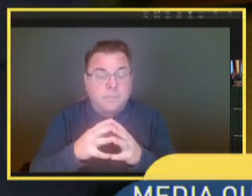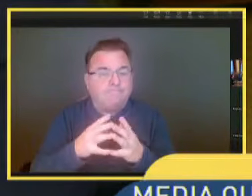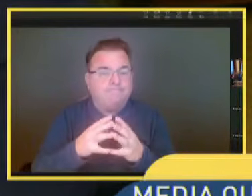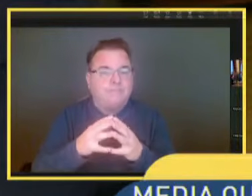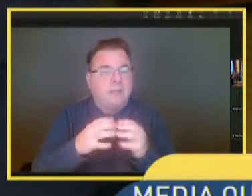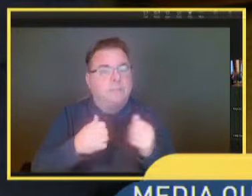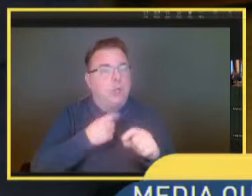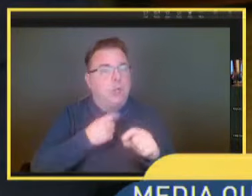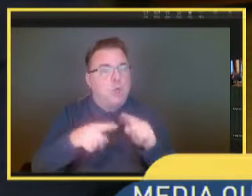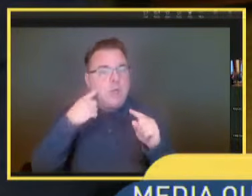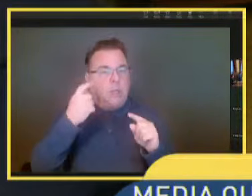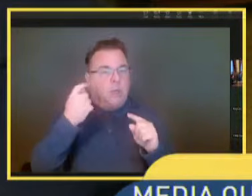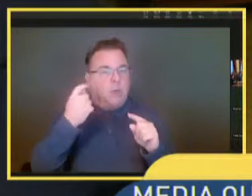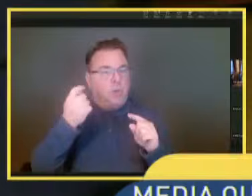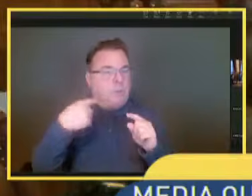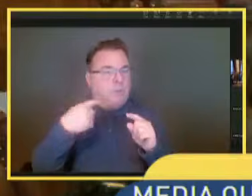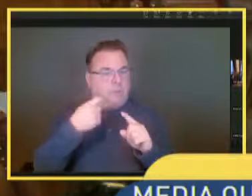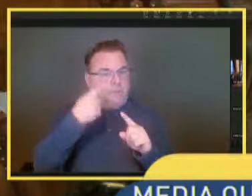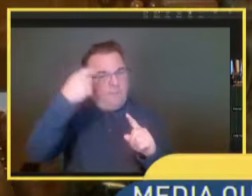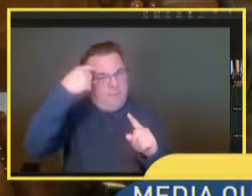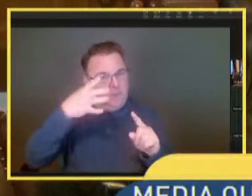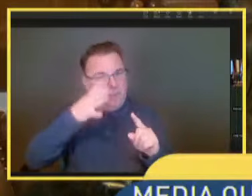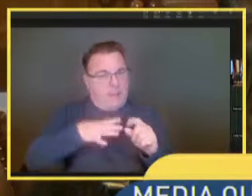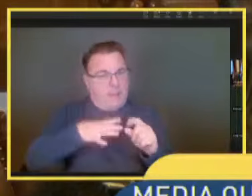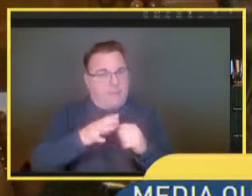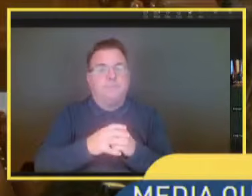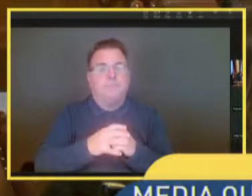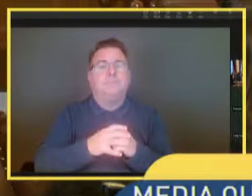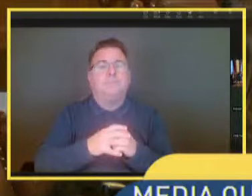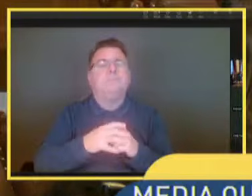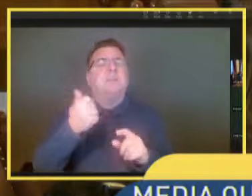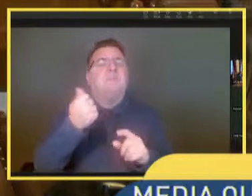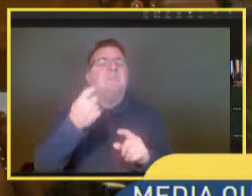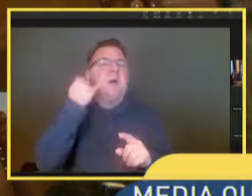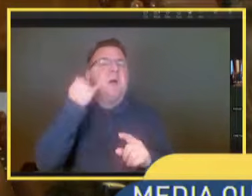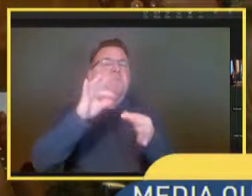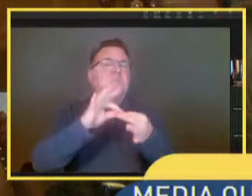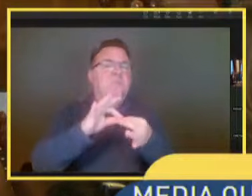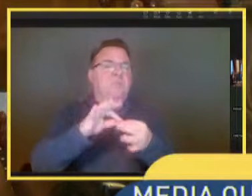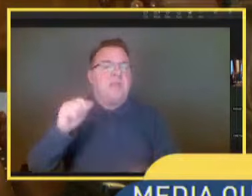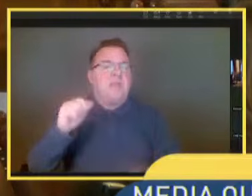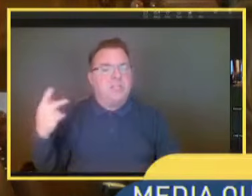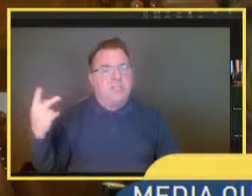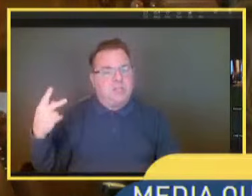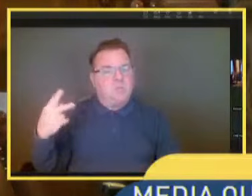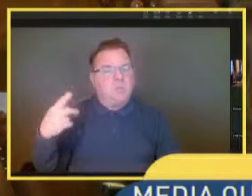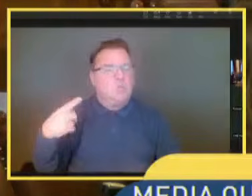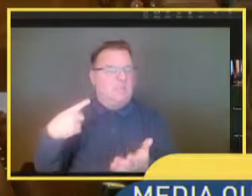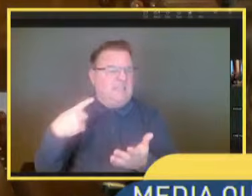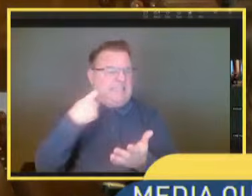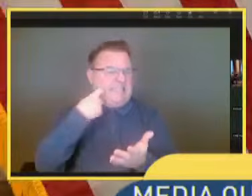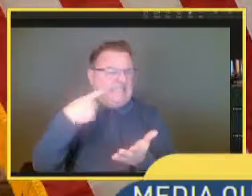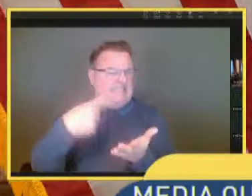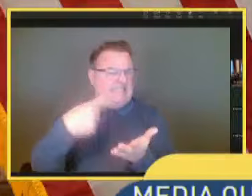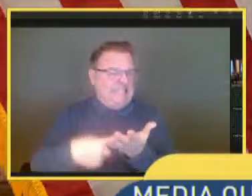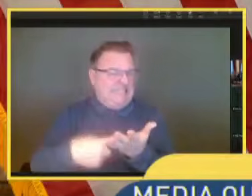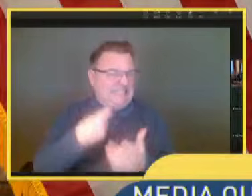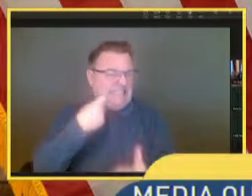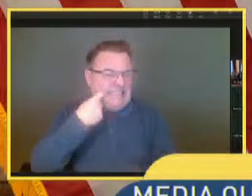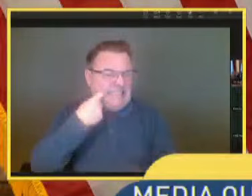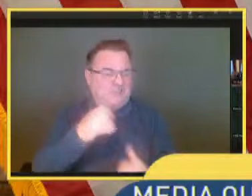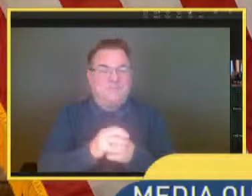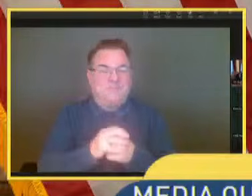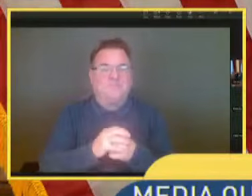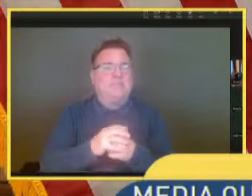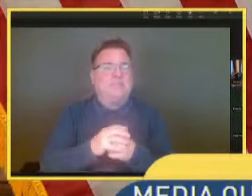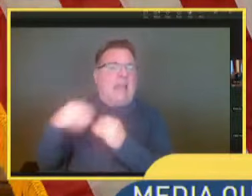looking to report ICE activity? Sure. I'll share a couple thoughts, and the Attorney General and I were chatting about this just before we walked out here, so I'll let him add his thoughts